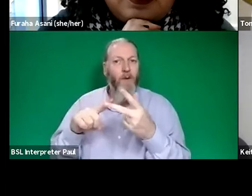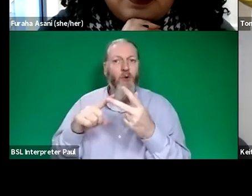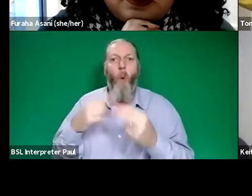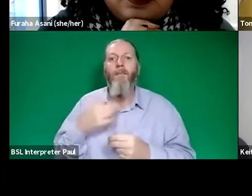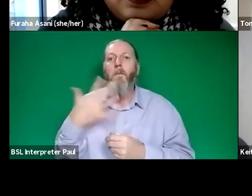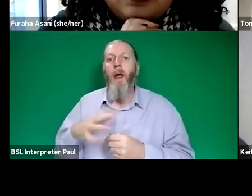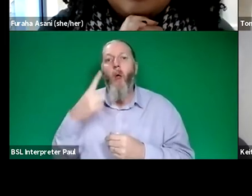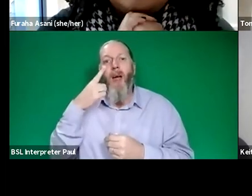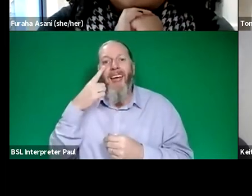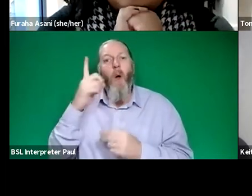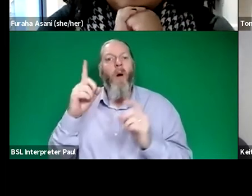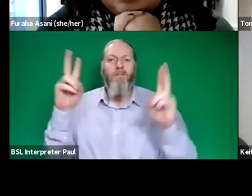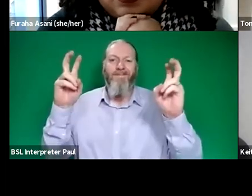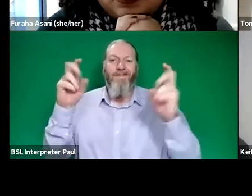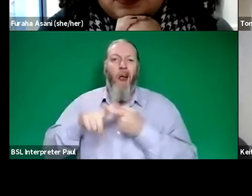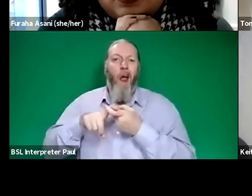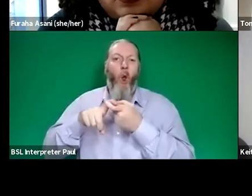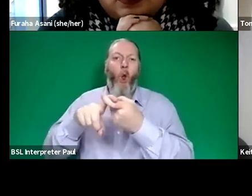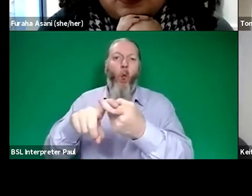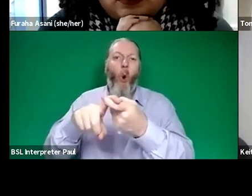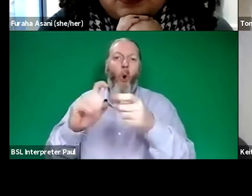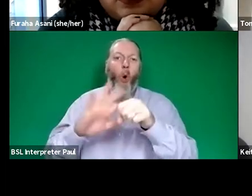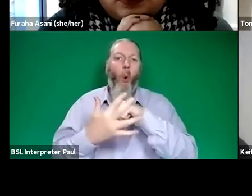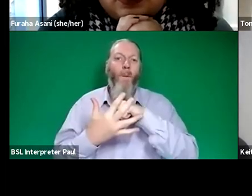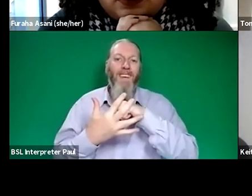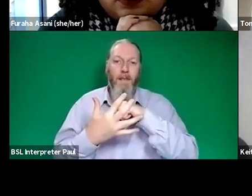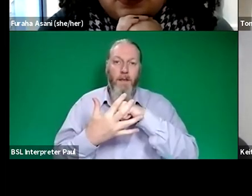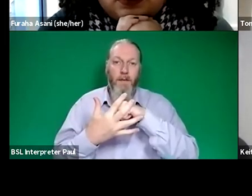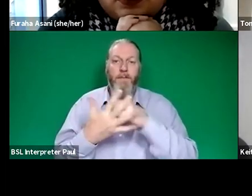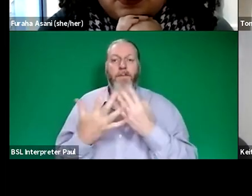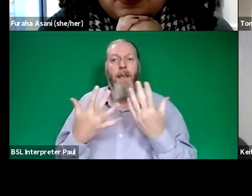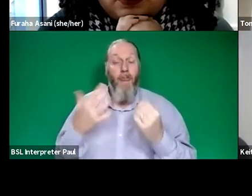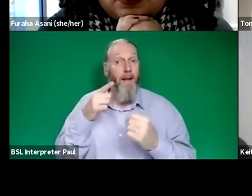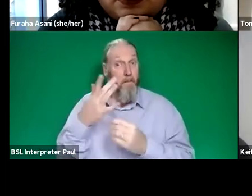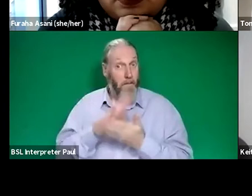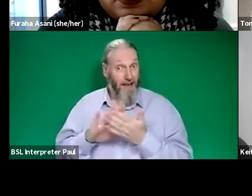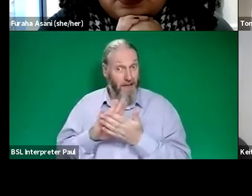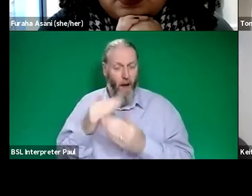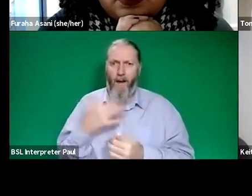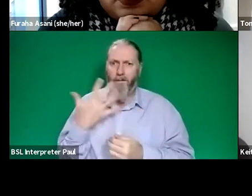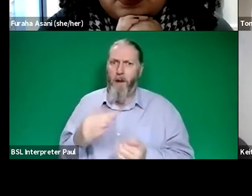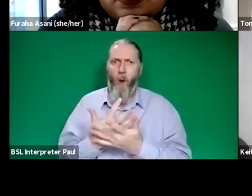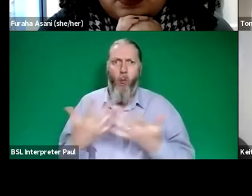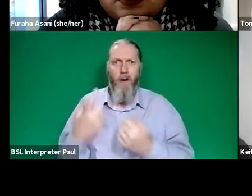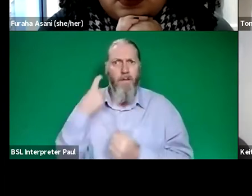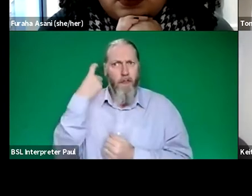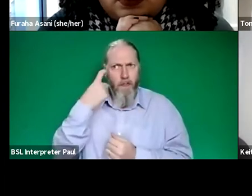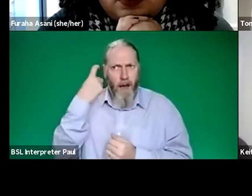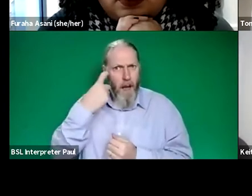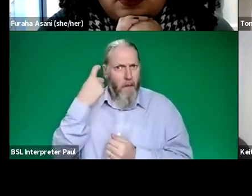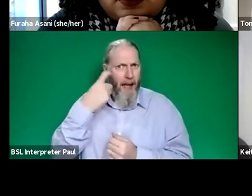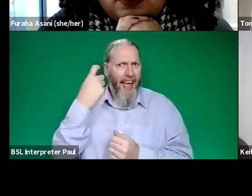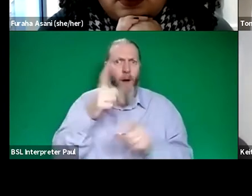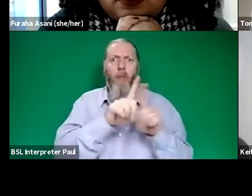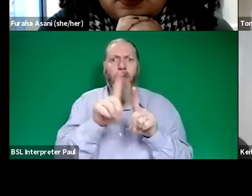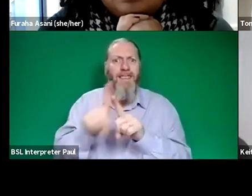or the sort of so-called long hauler experience. And that has involved me thinking a lot about the different ways that conversations to